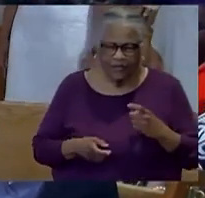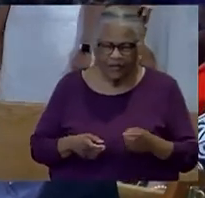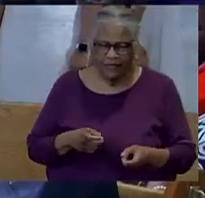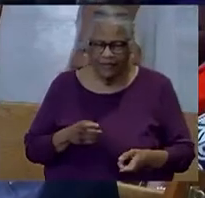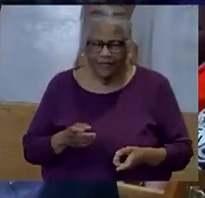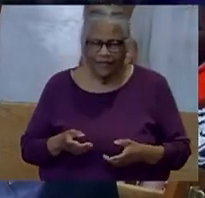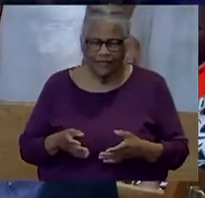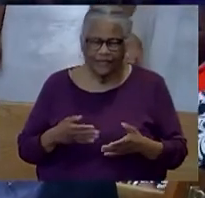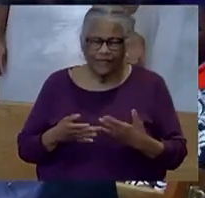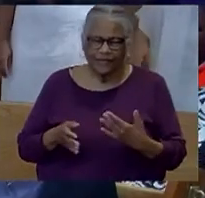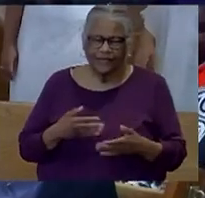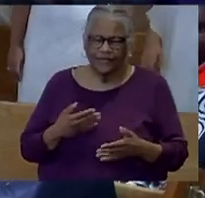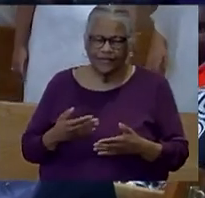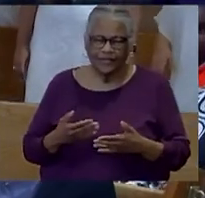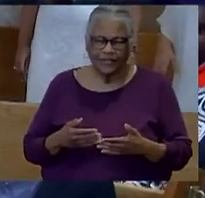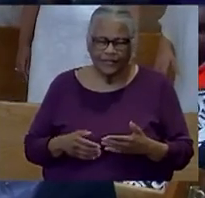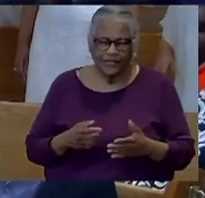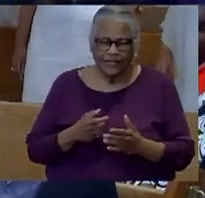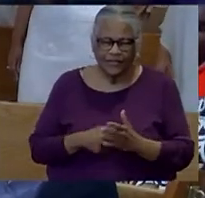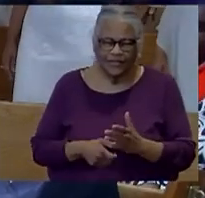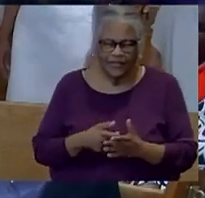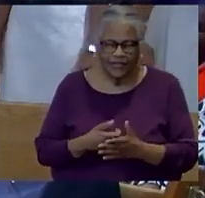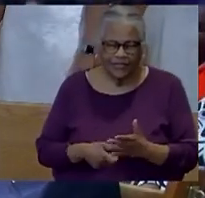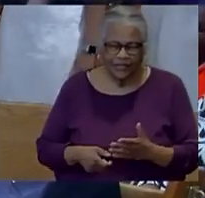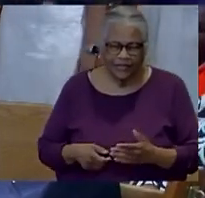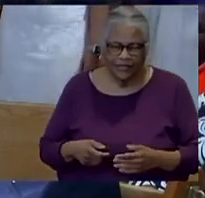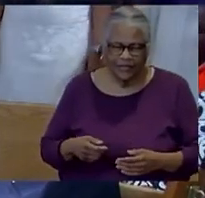of me, because we